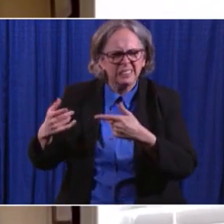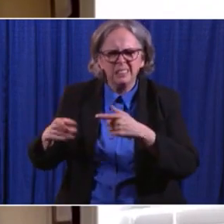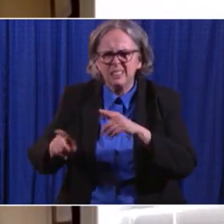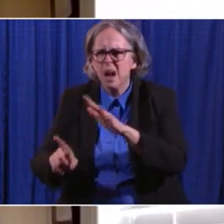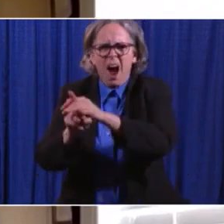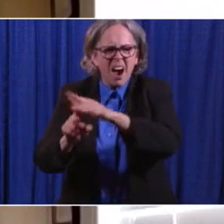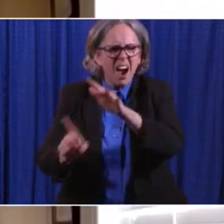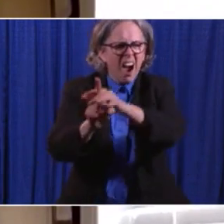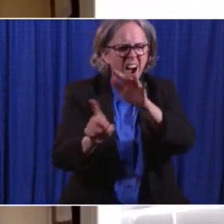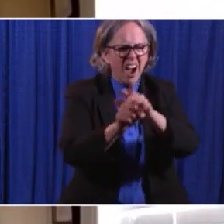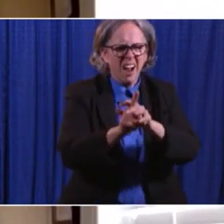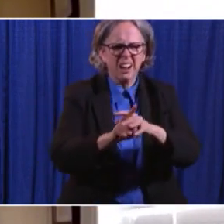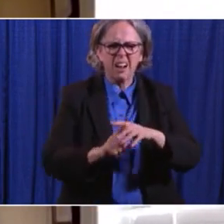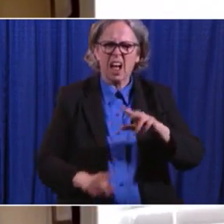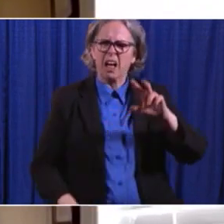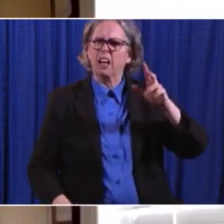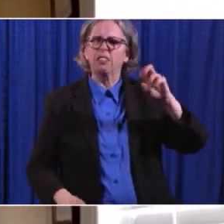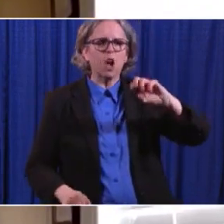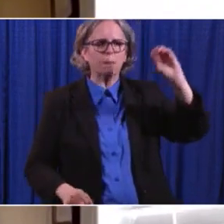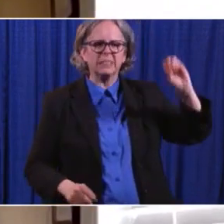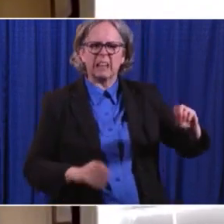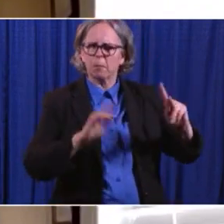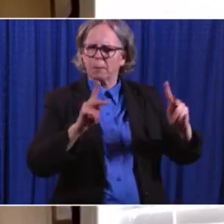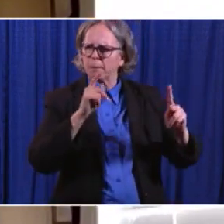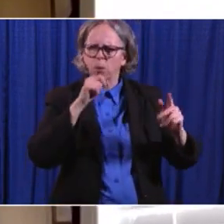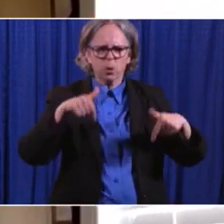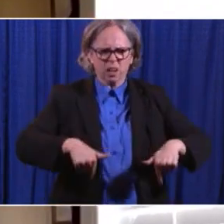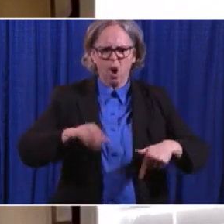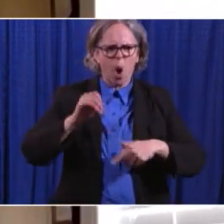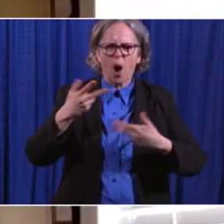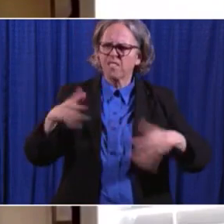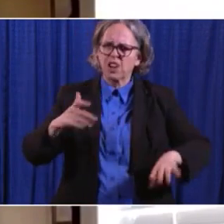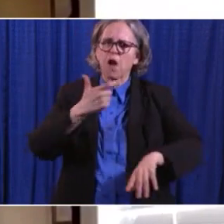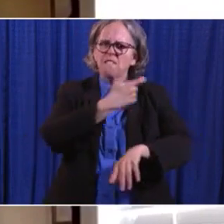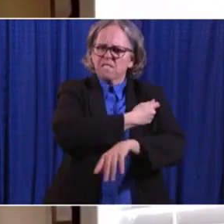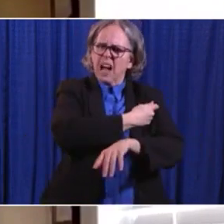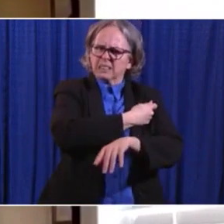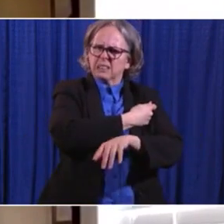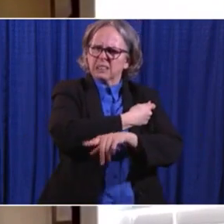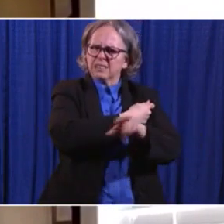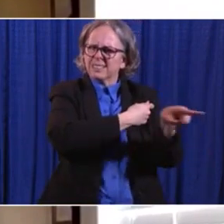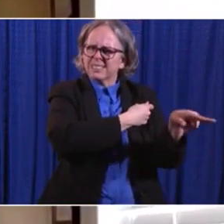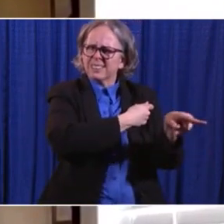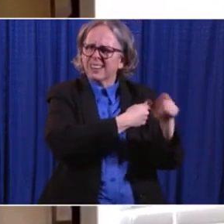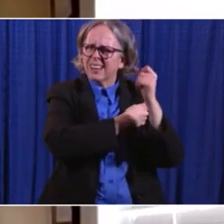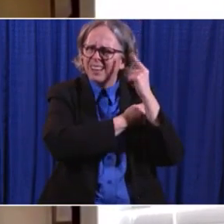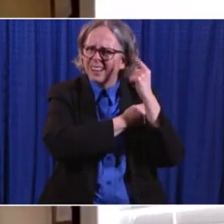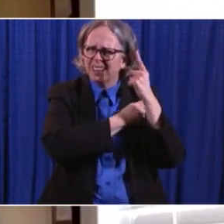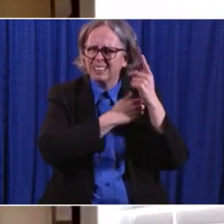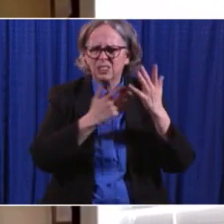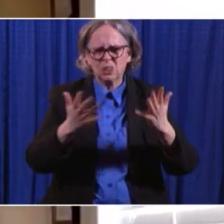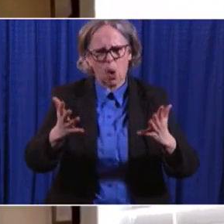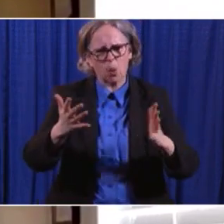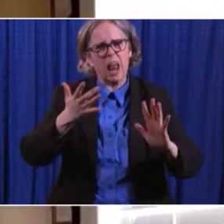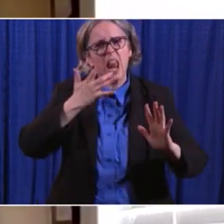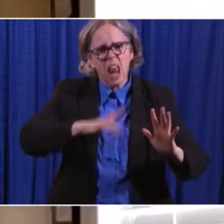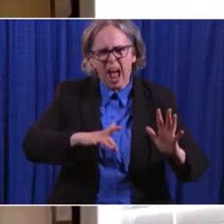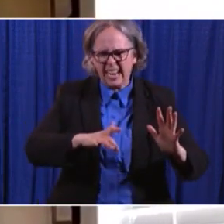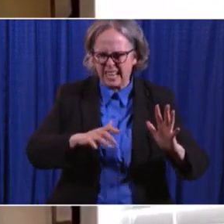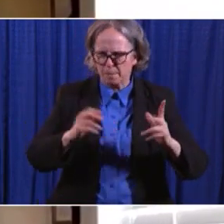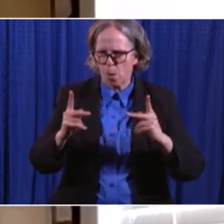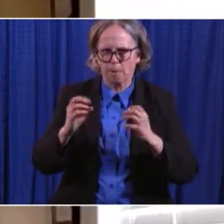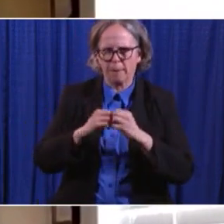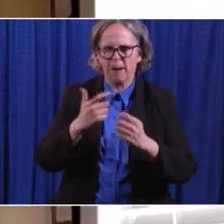vaccine. And more people, thankfully, are rolling up their sleeves each and every day to get